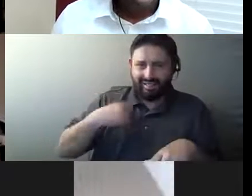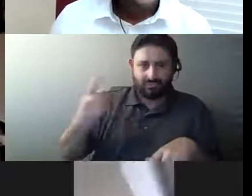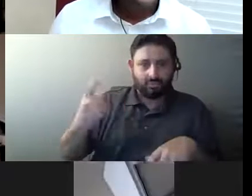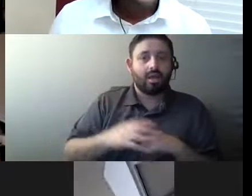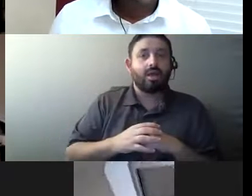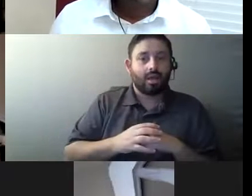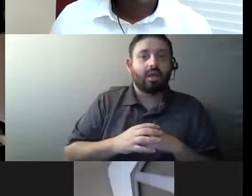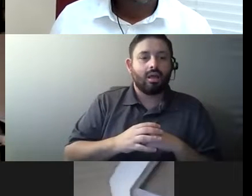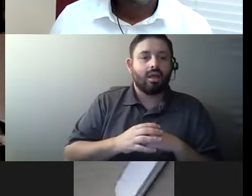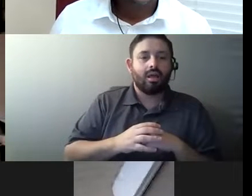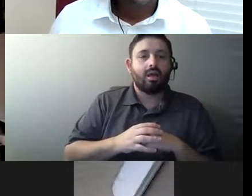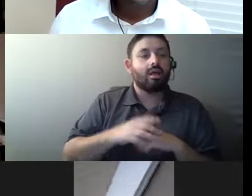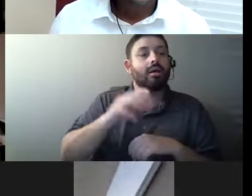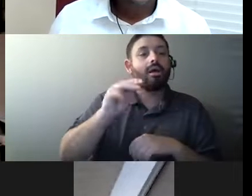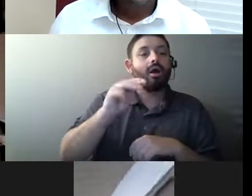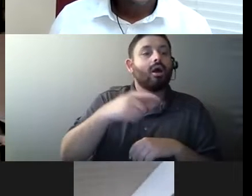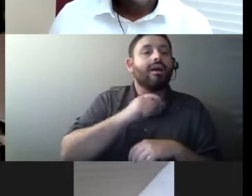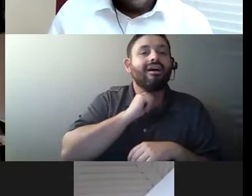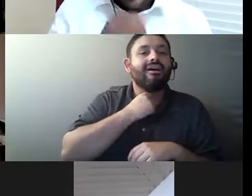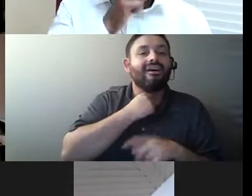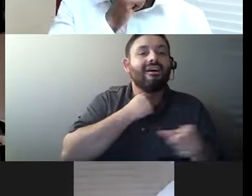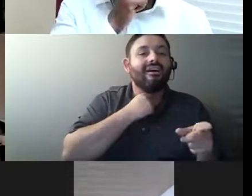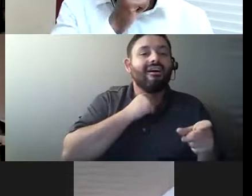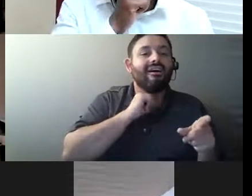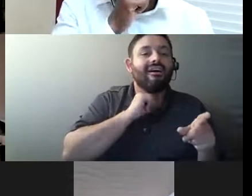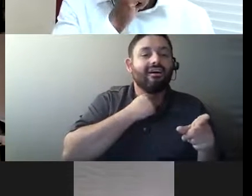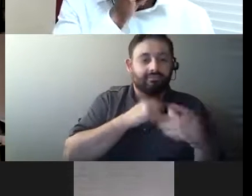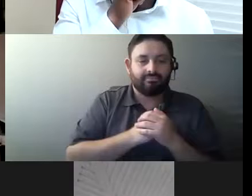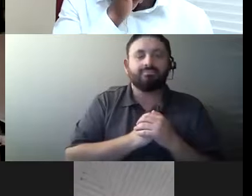Okay. Michael Good, turn off your.